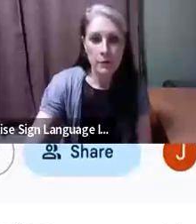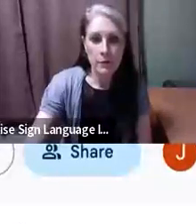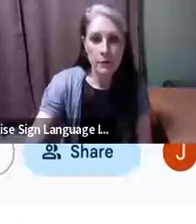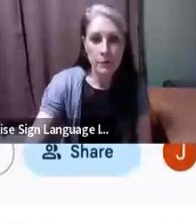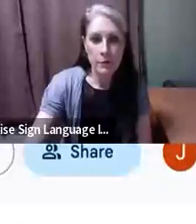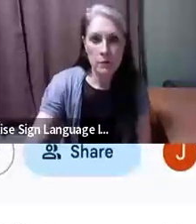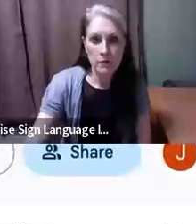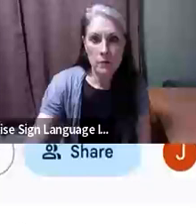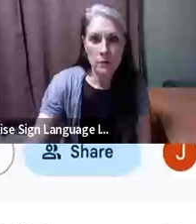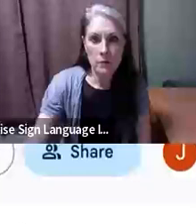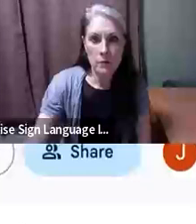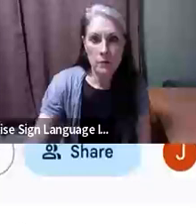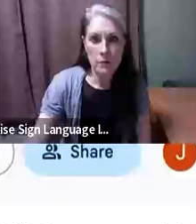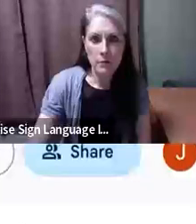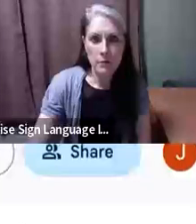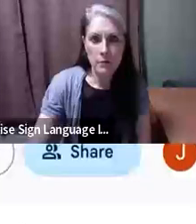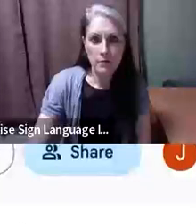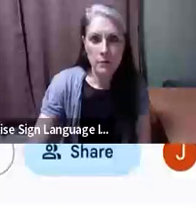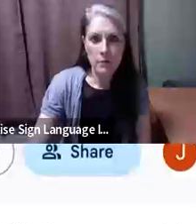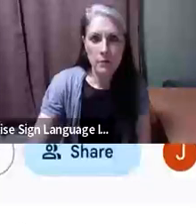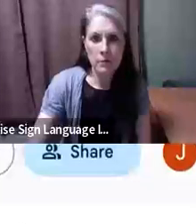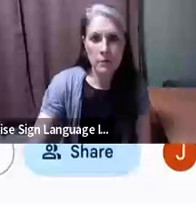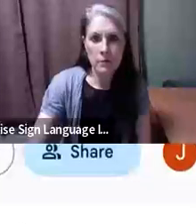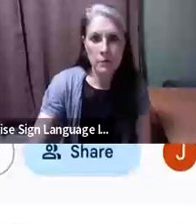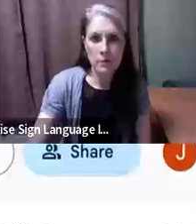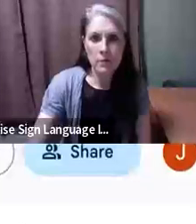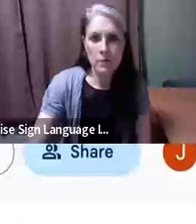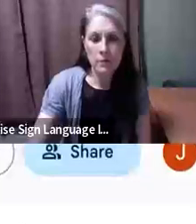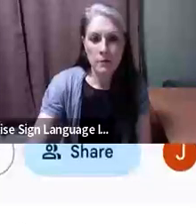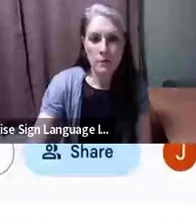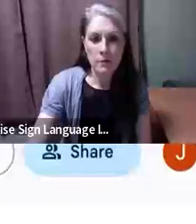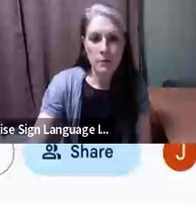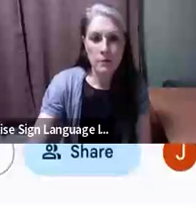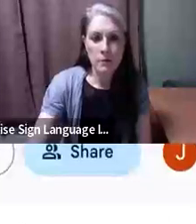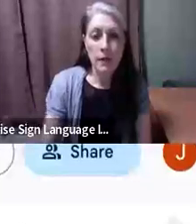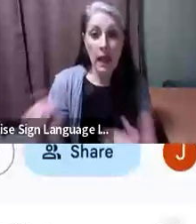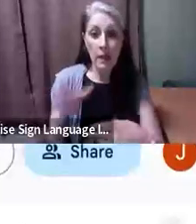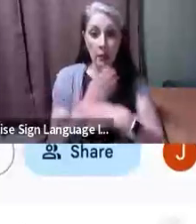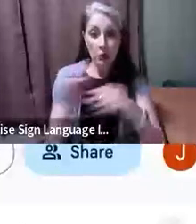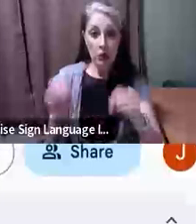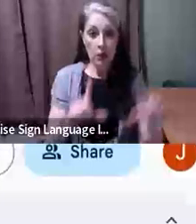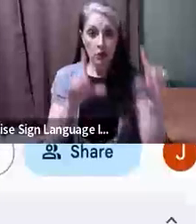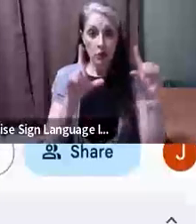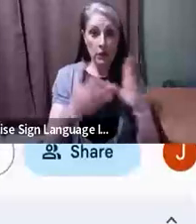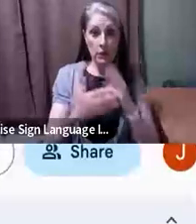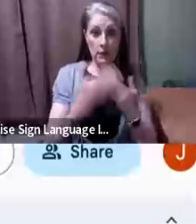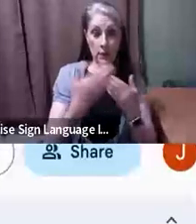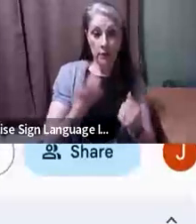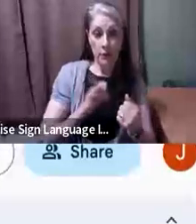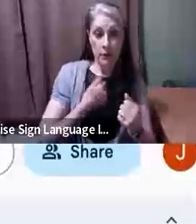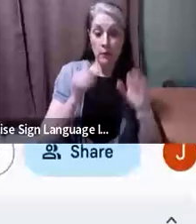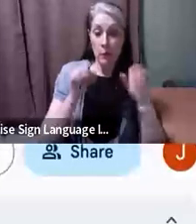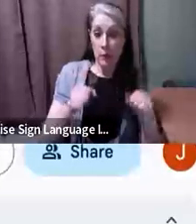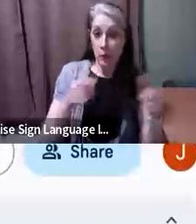Right on. Okay. So I'm moving to sharing screen this way so it's easier for me to be able